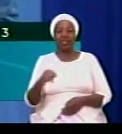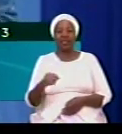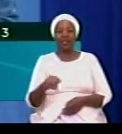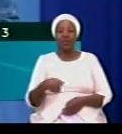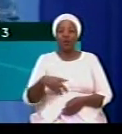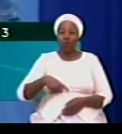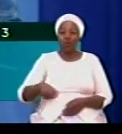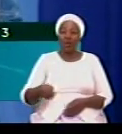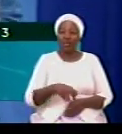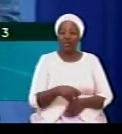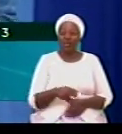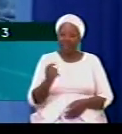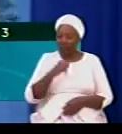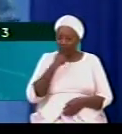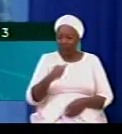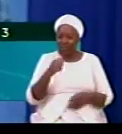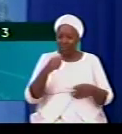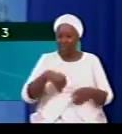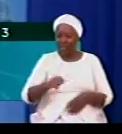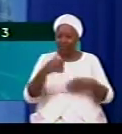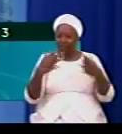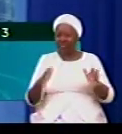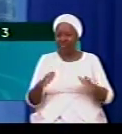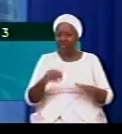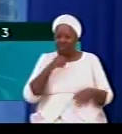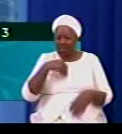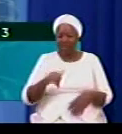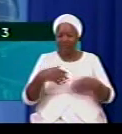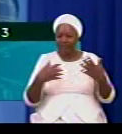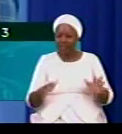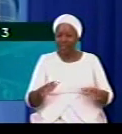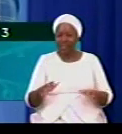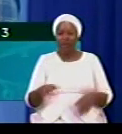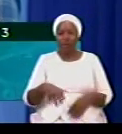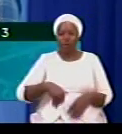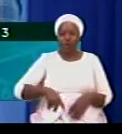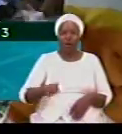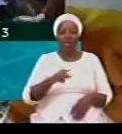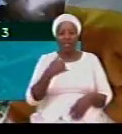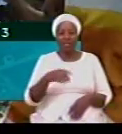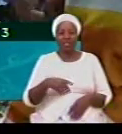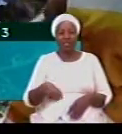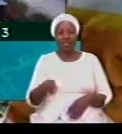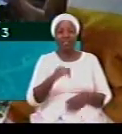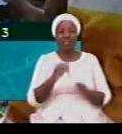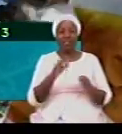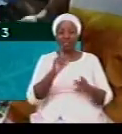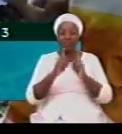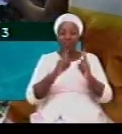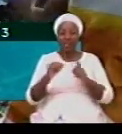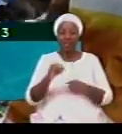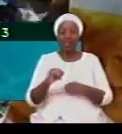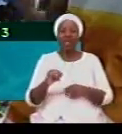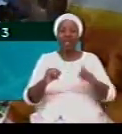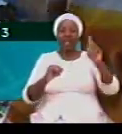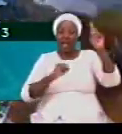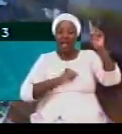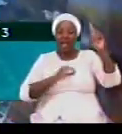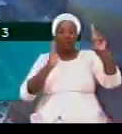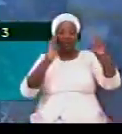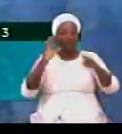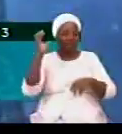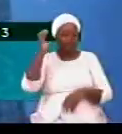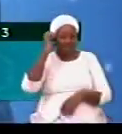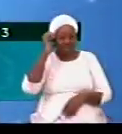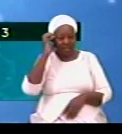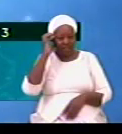finished, while they are yet speaking, I will hear. From this time now to the time,